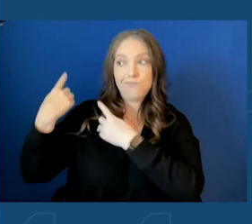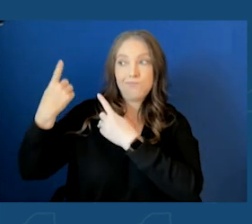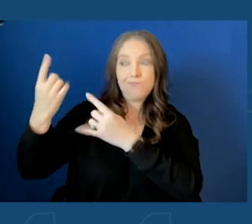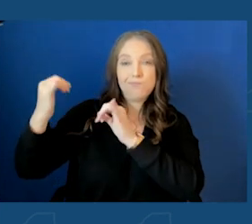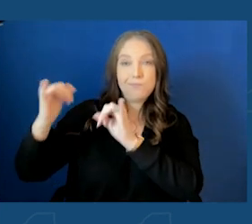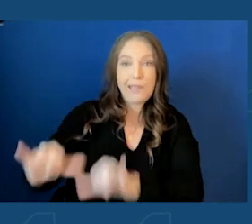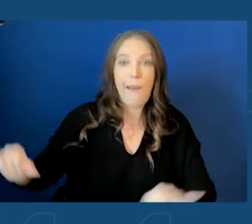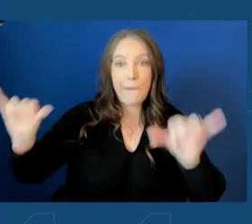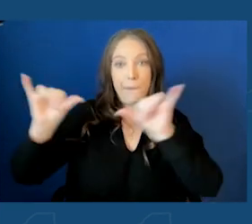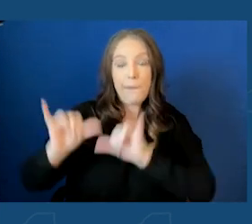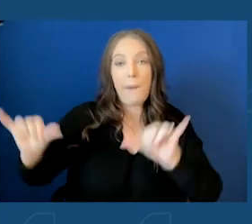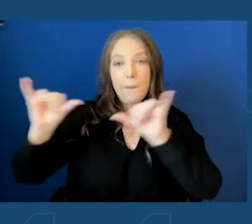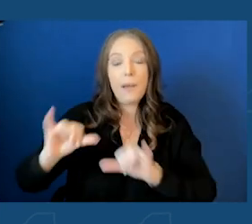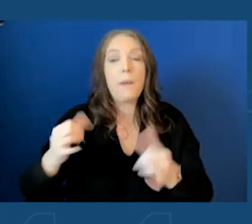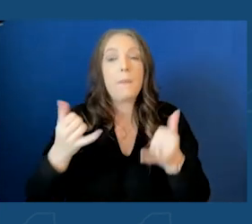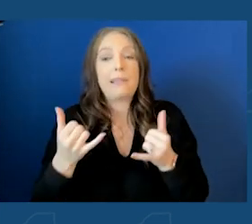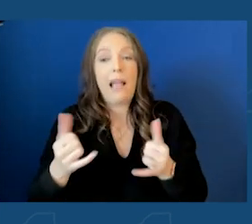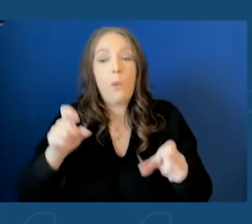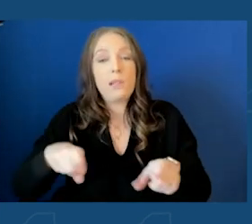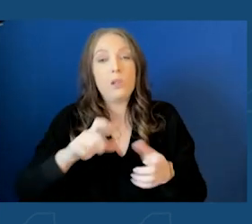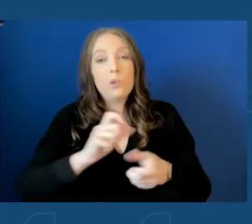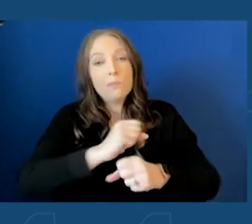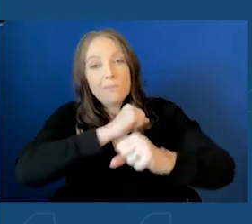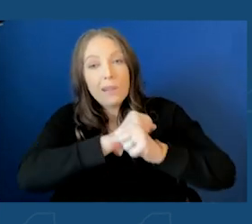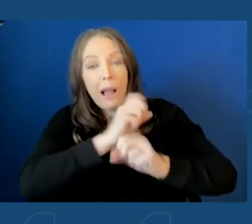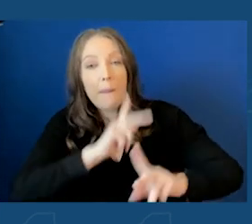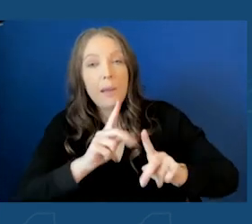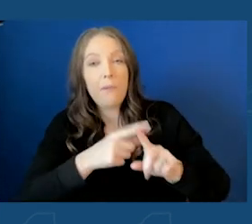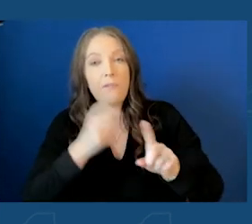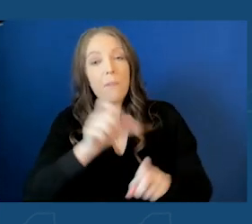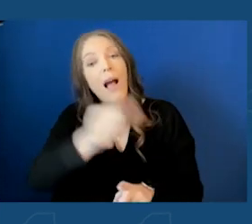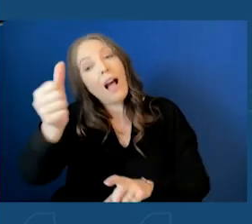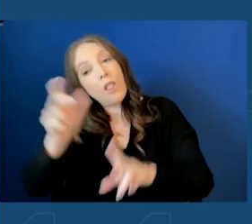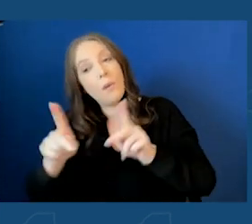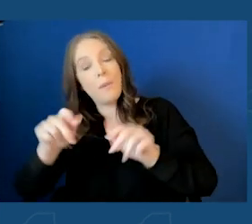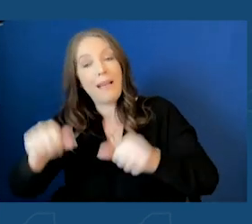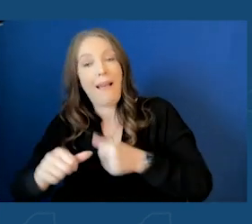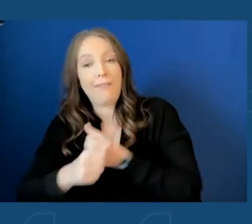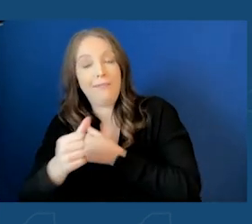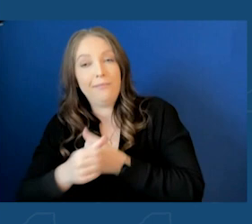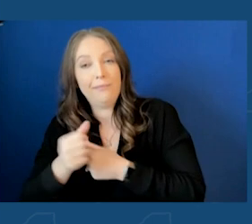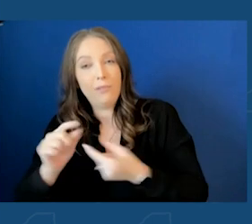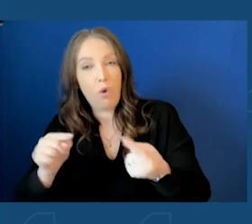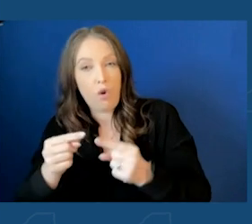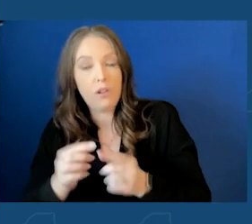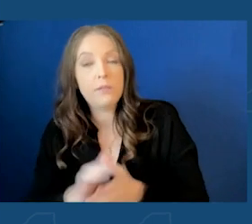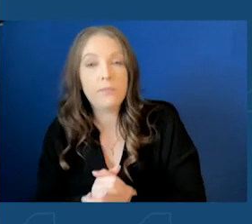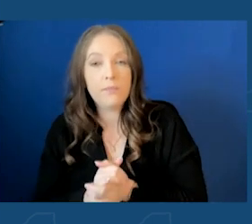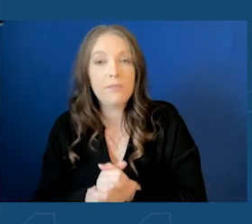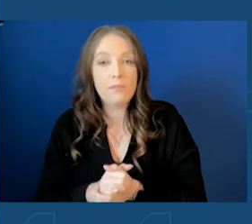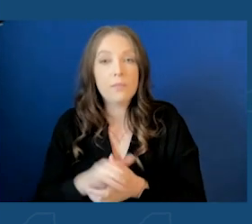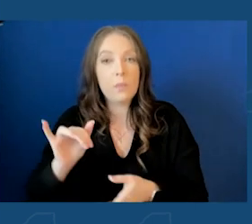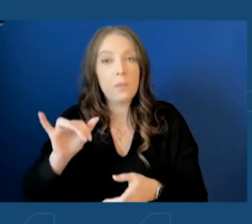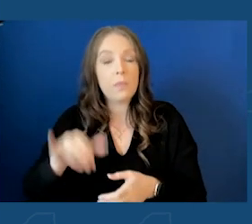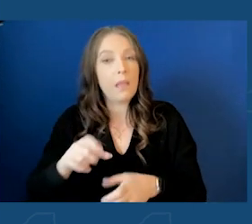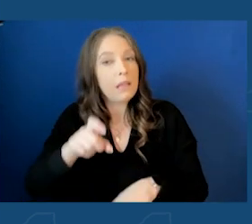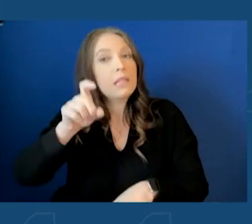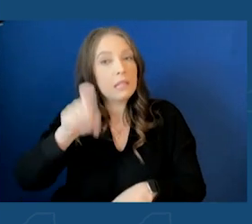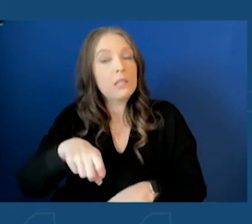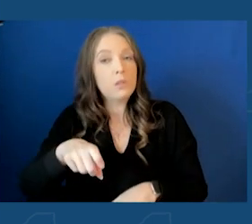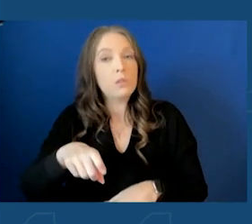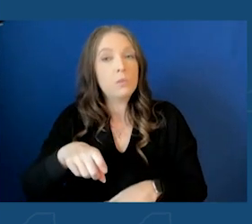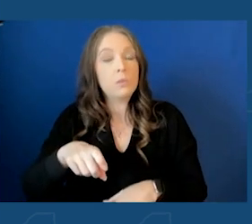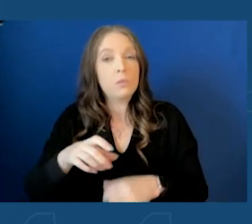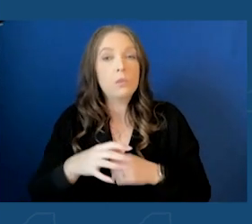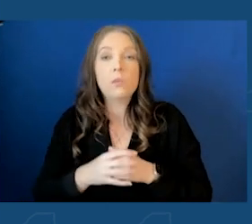people to start thinking about, but we have to protect people from others who could do them harm. So that's in place and needs to be, more. At the end of the day,